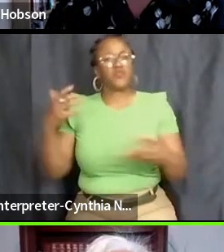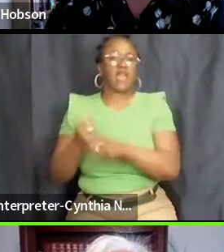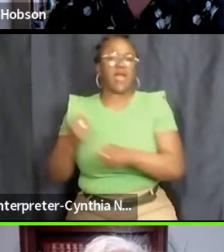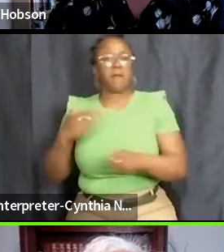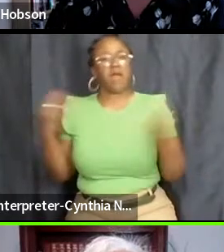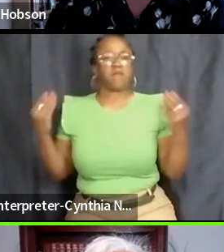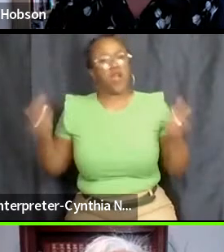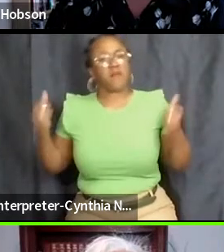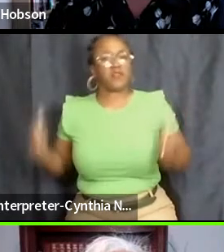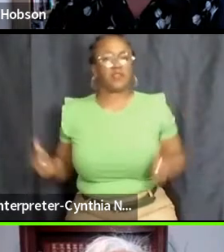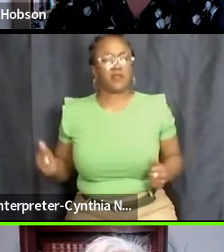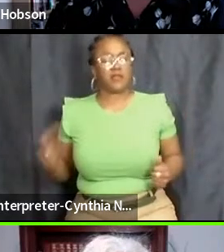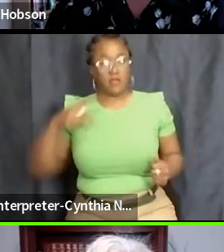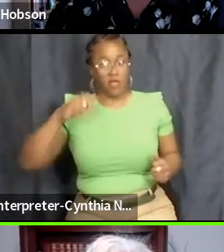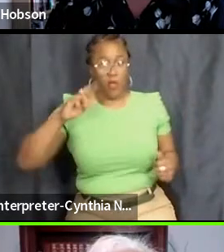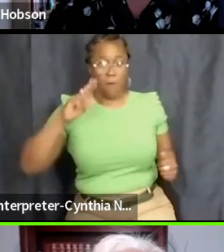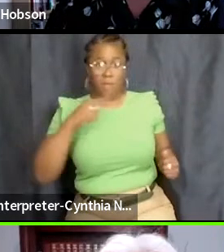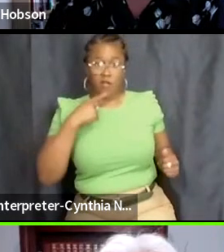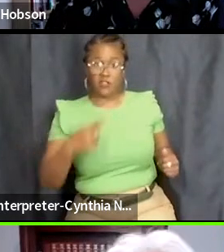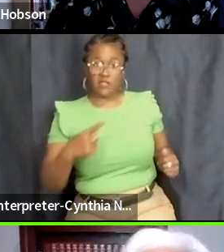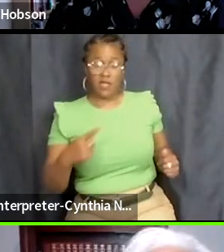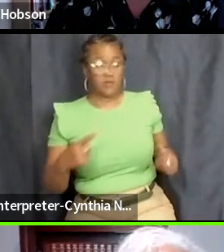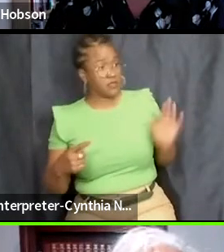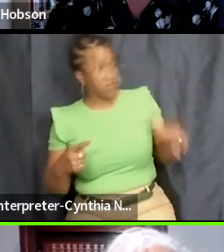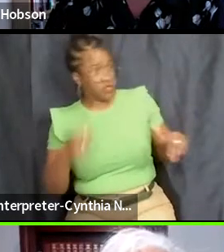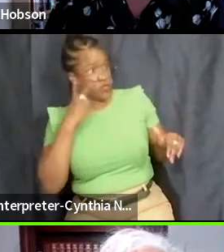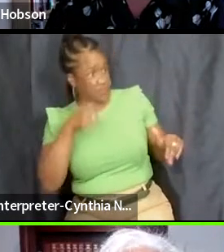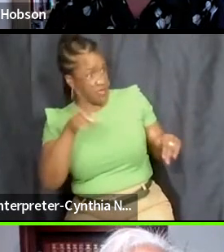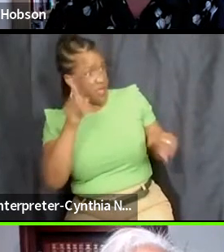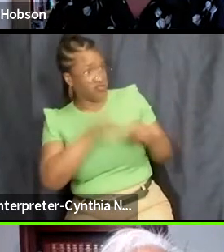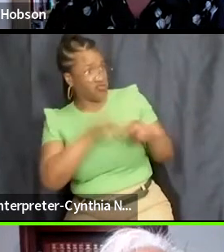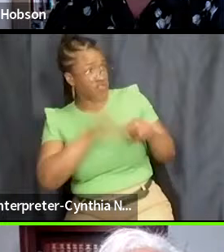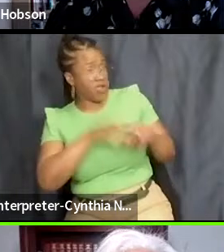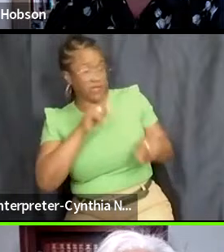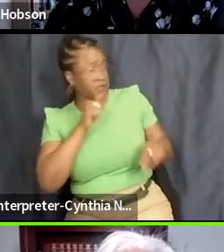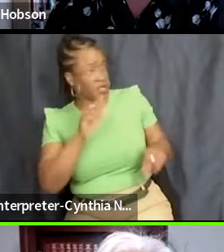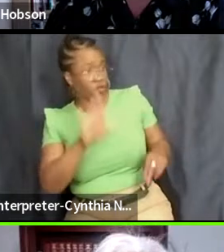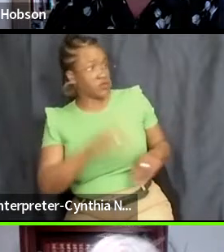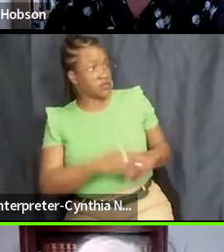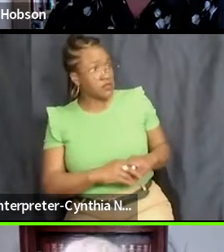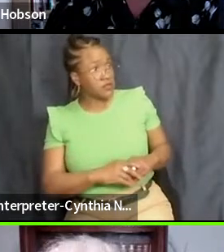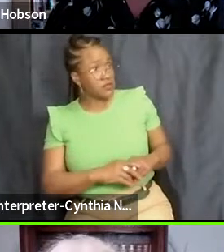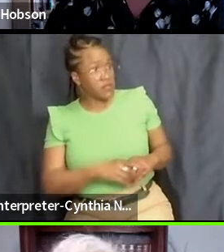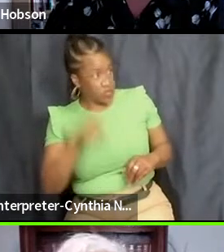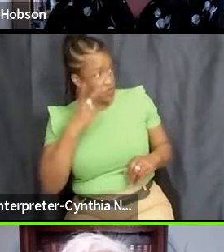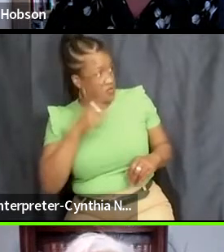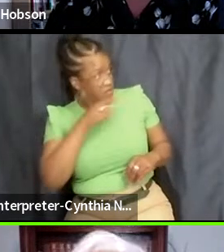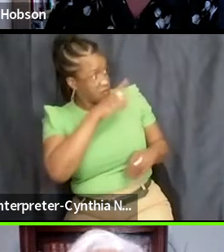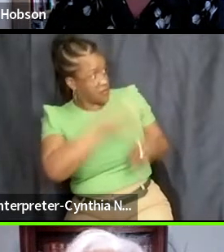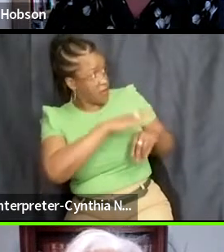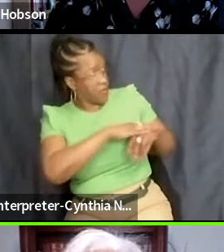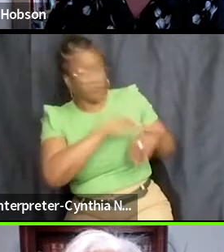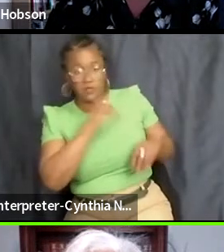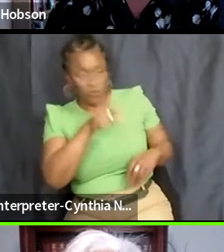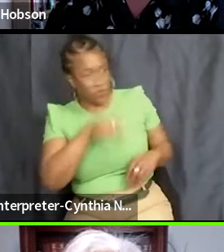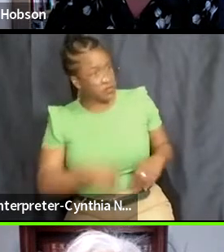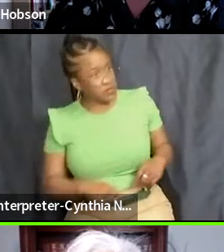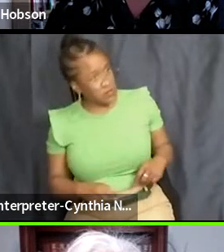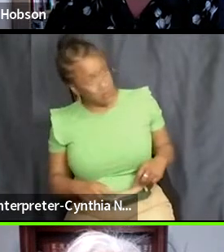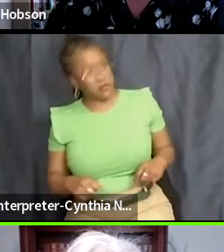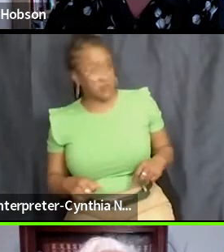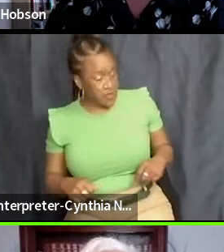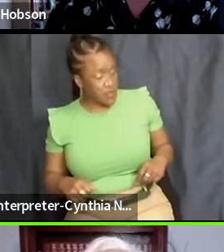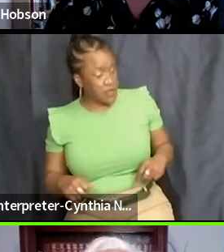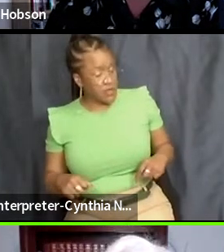property." And Parker says, "You see that chair? That's not yours. You see that table? That's not